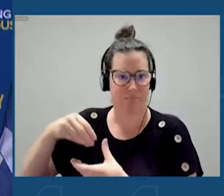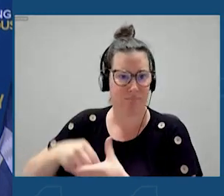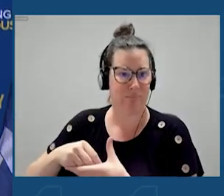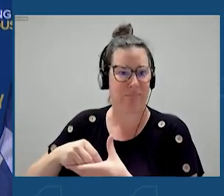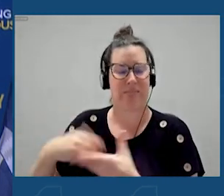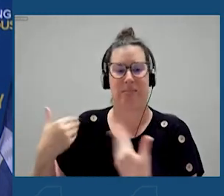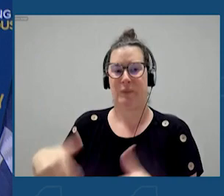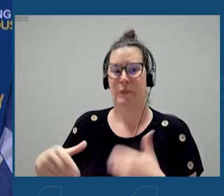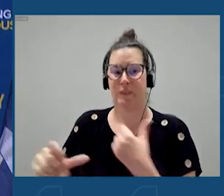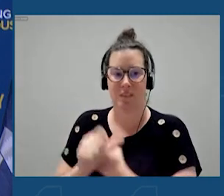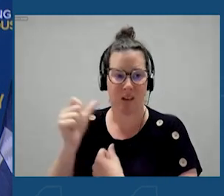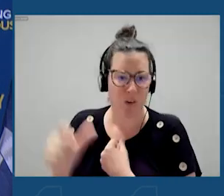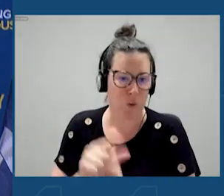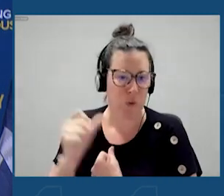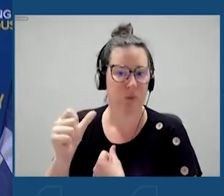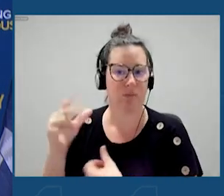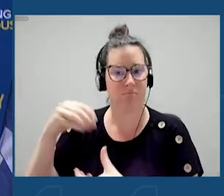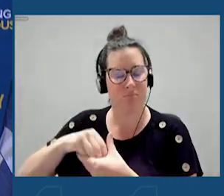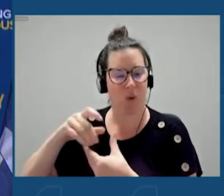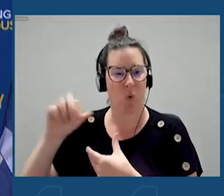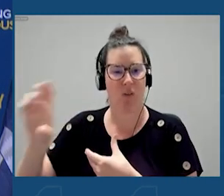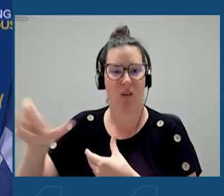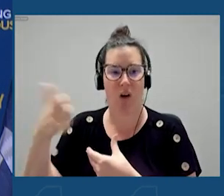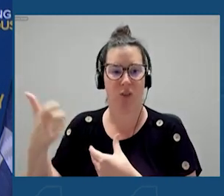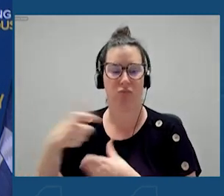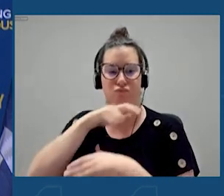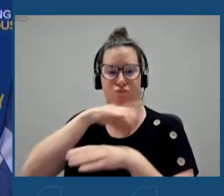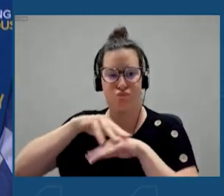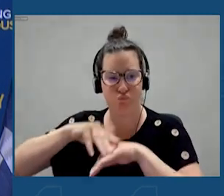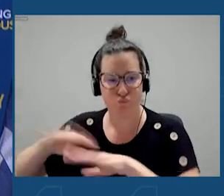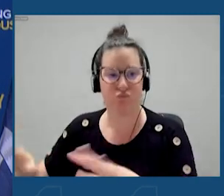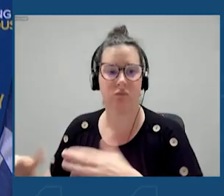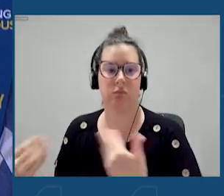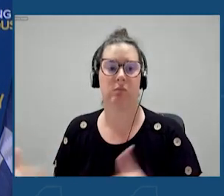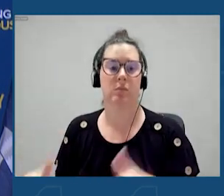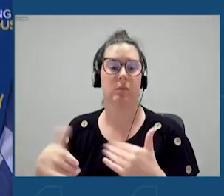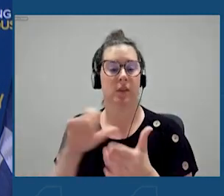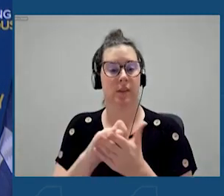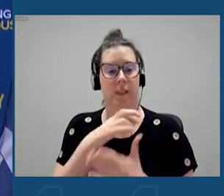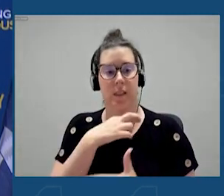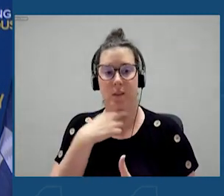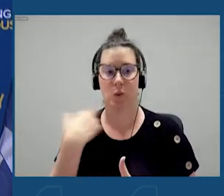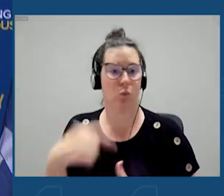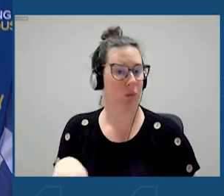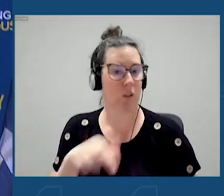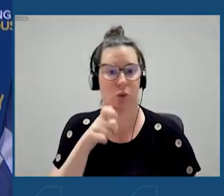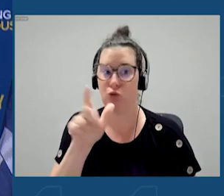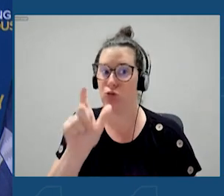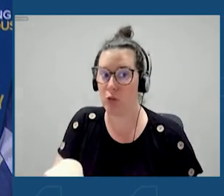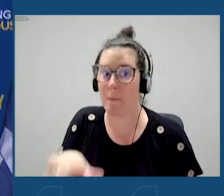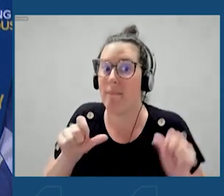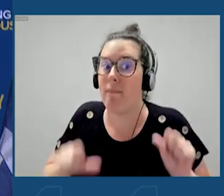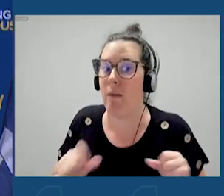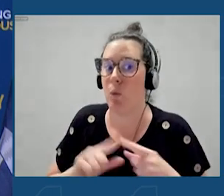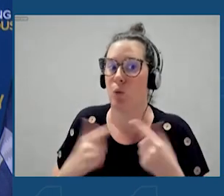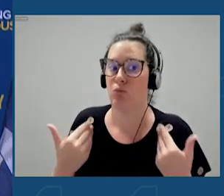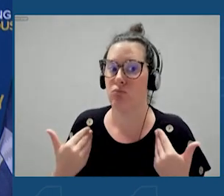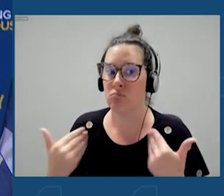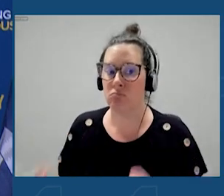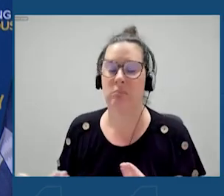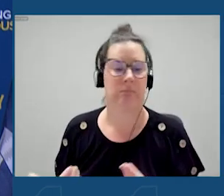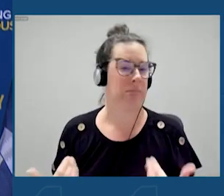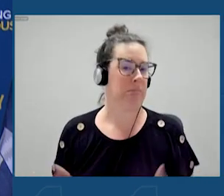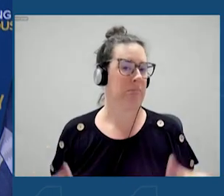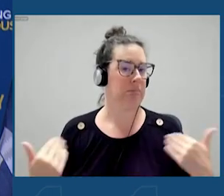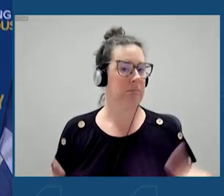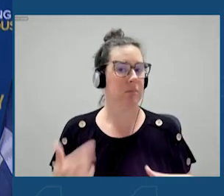other contaminants. And that is a risk that people should not be able to take. So we're making sure that